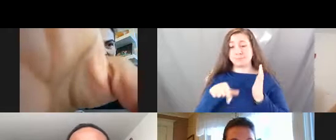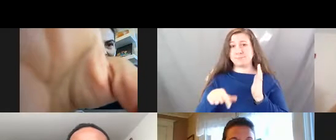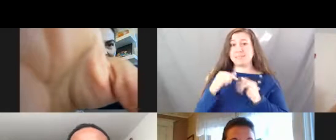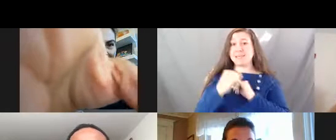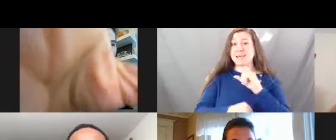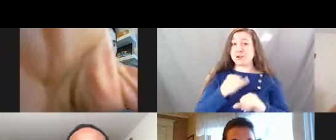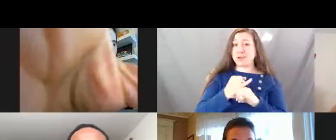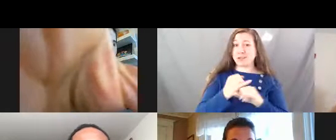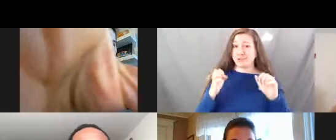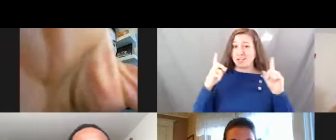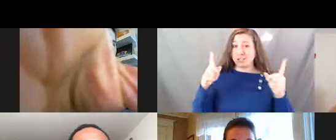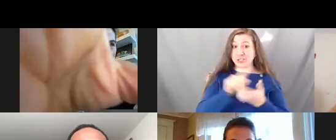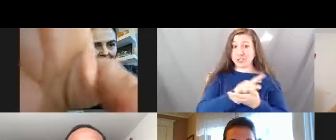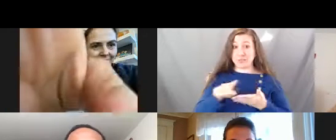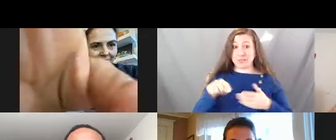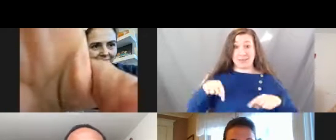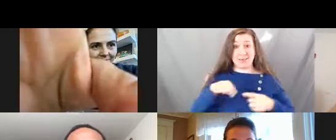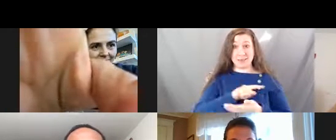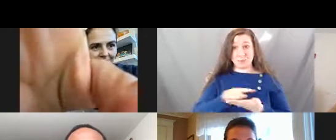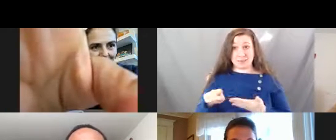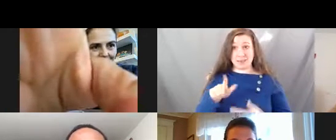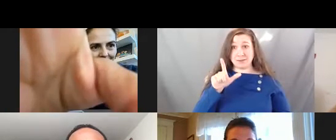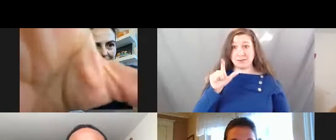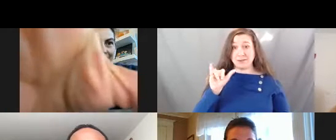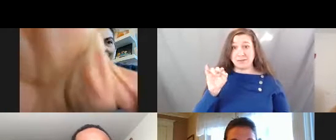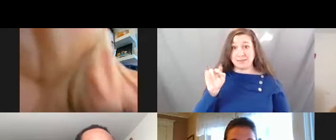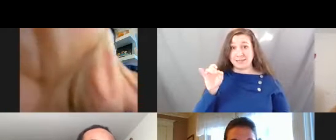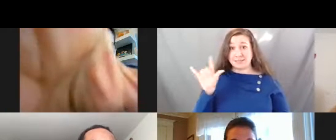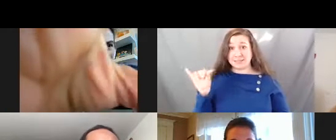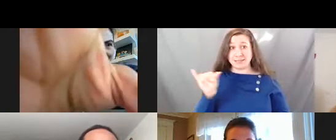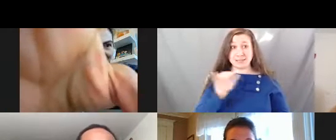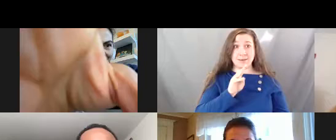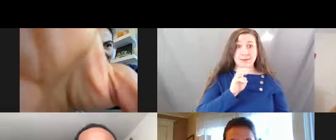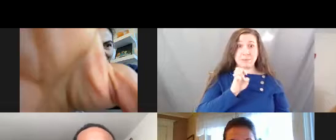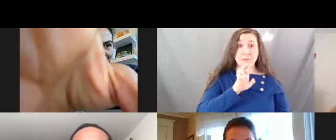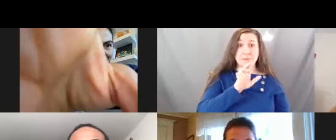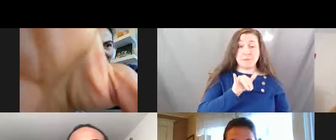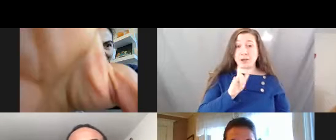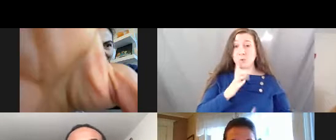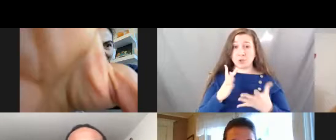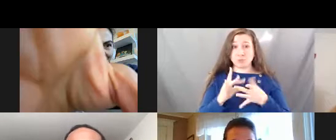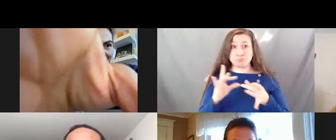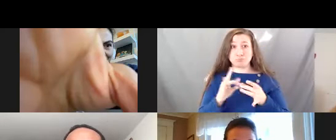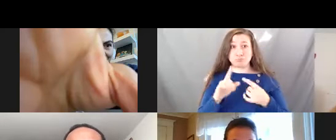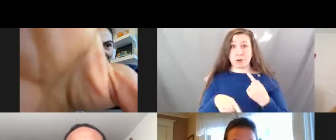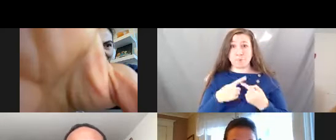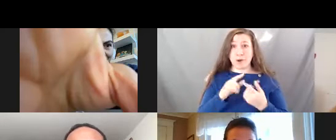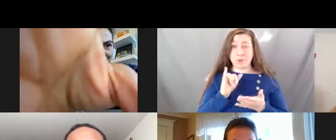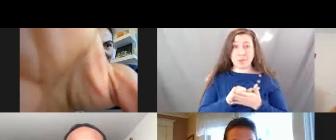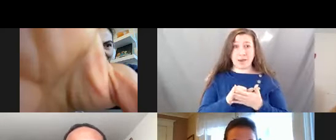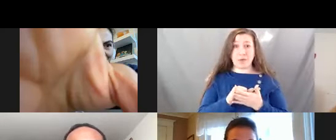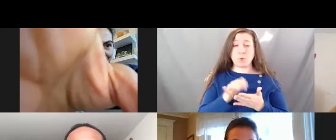Week. And so if Lindsay or Mary would like to just kind of say some quick words about that or upcoming